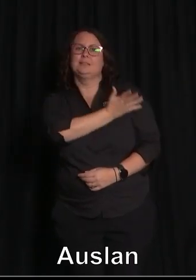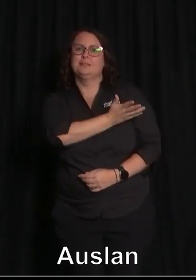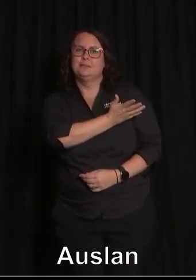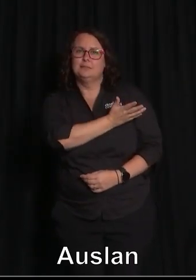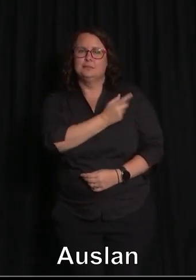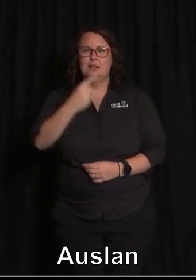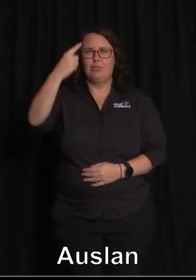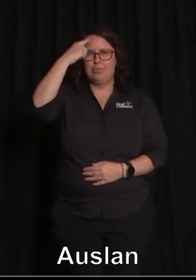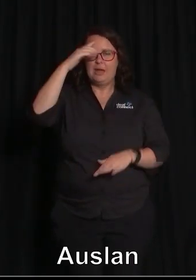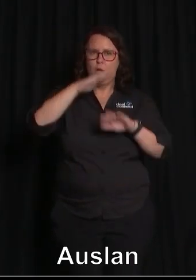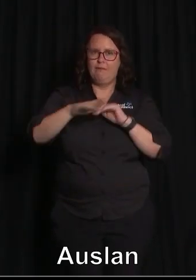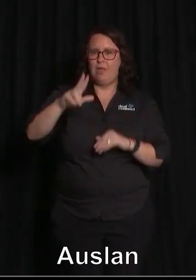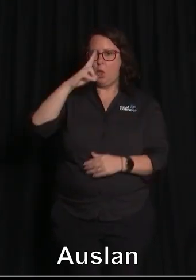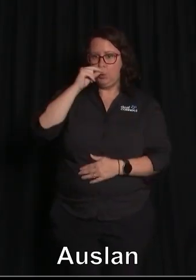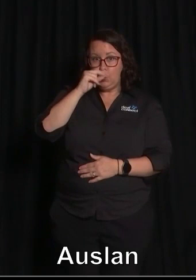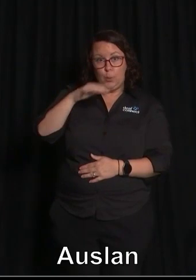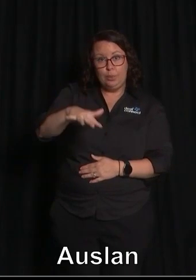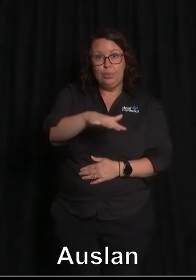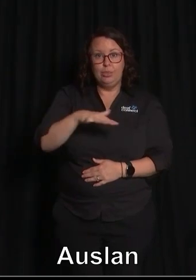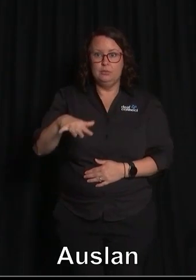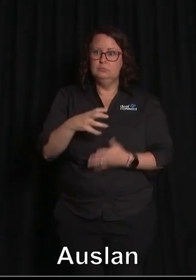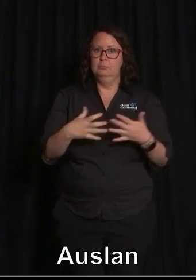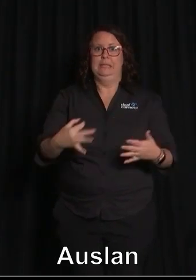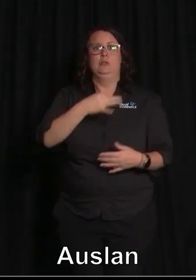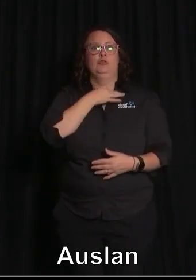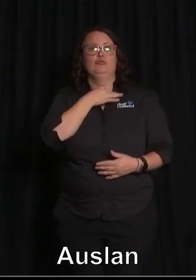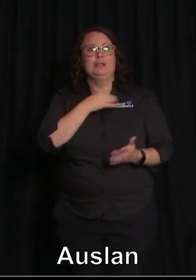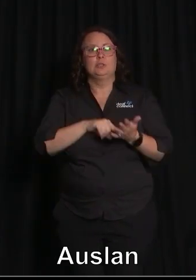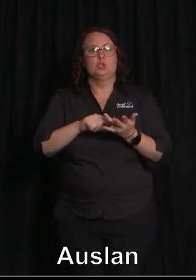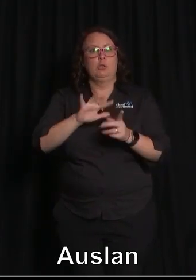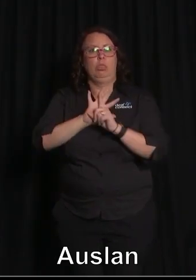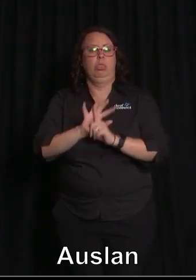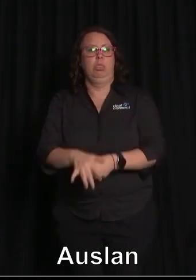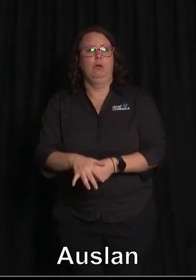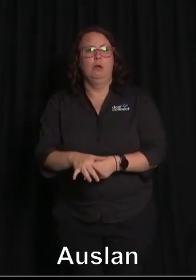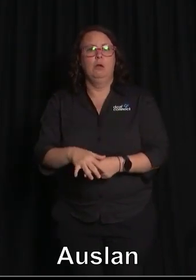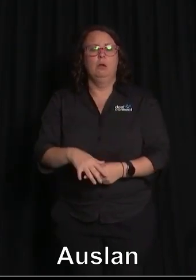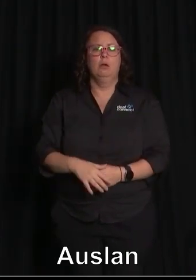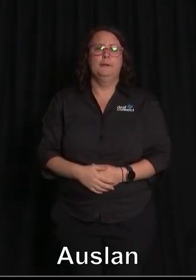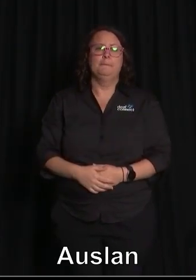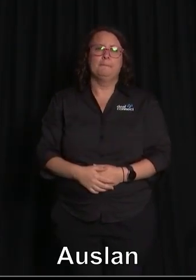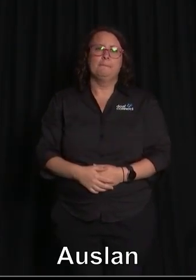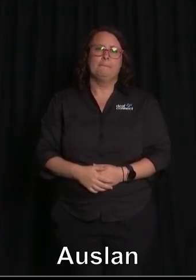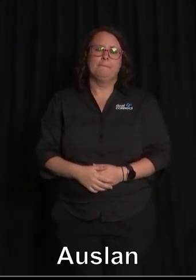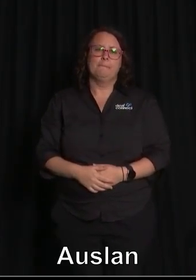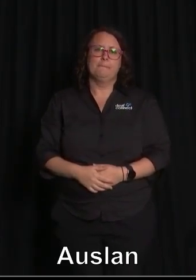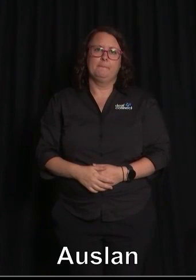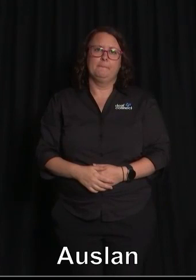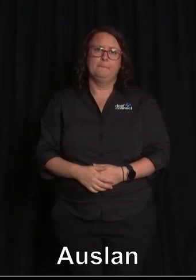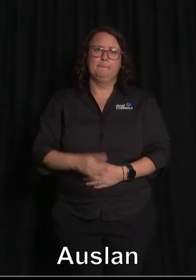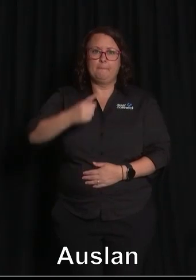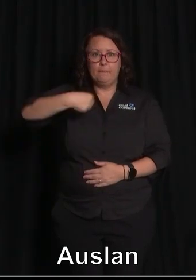youth as an age, as a risk factor for vulnerability, we ought to really be taking